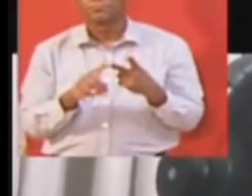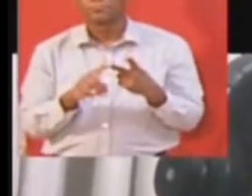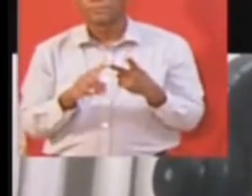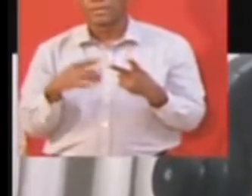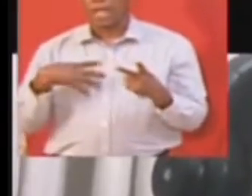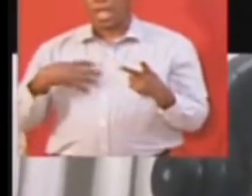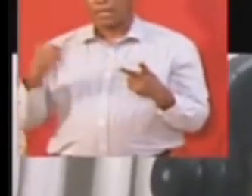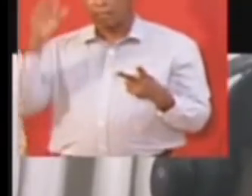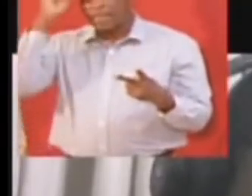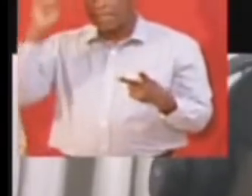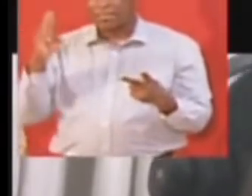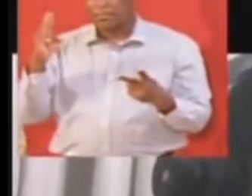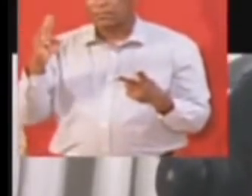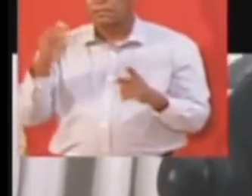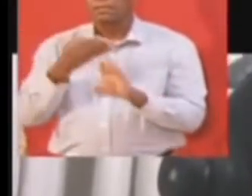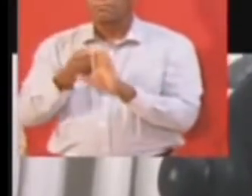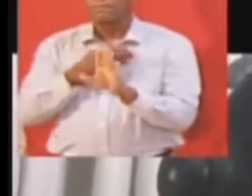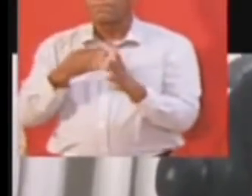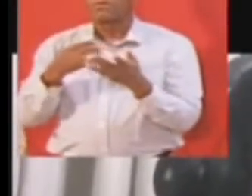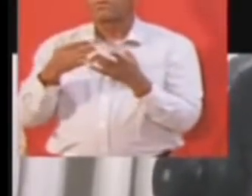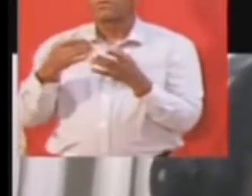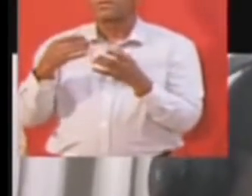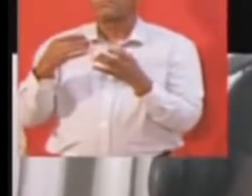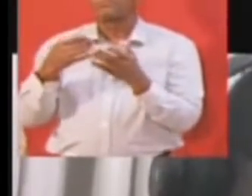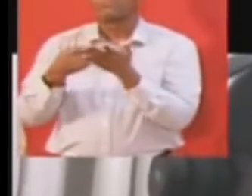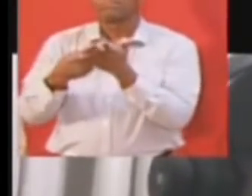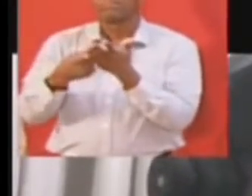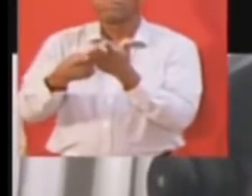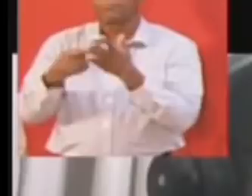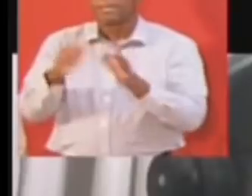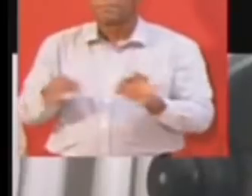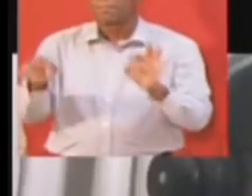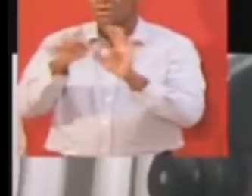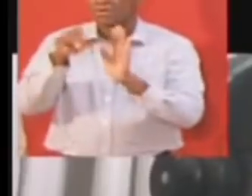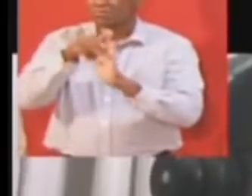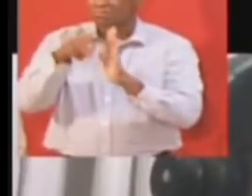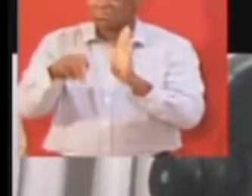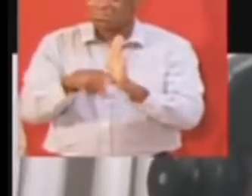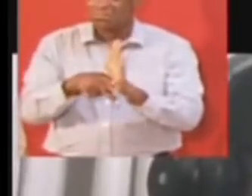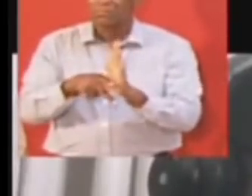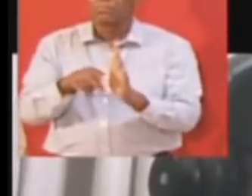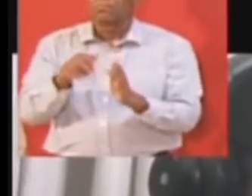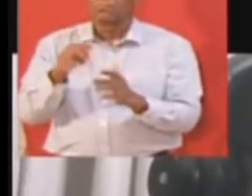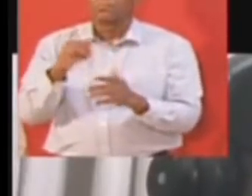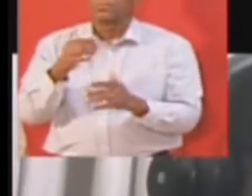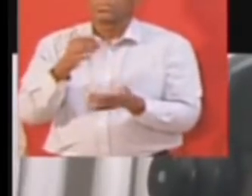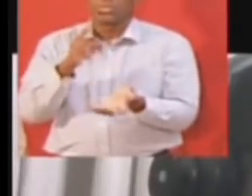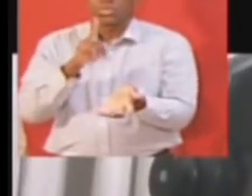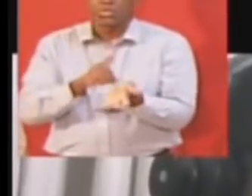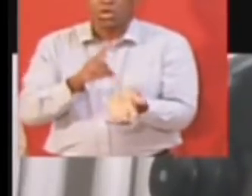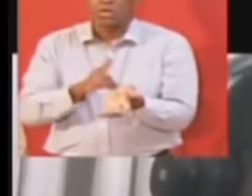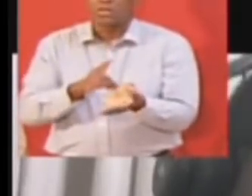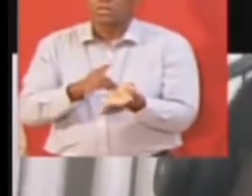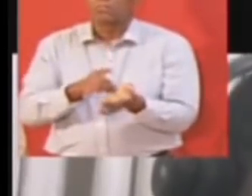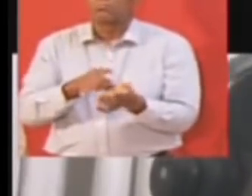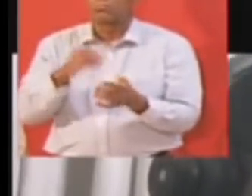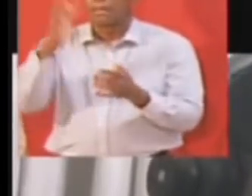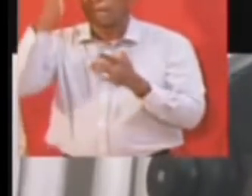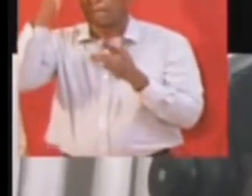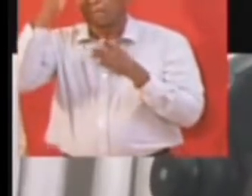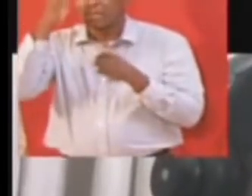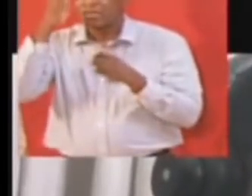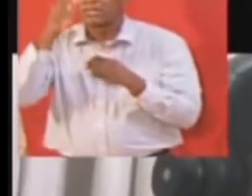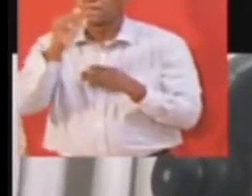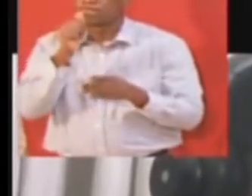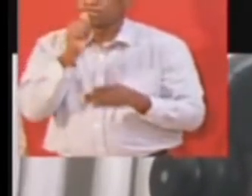the important principle of doctor-patient confidentiality, but I've seen where many patients themselves breach,